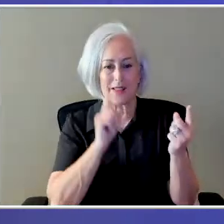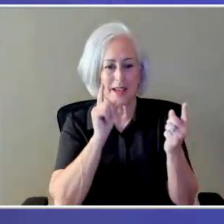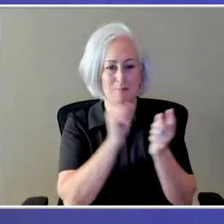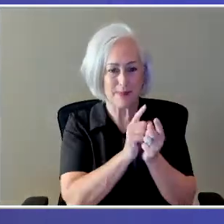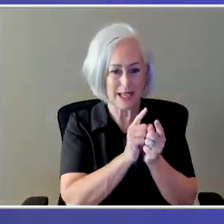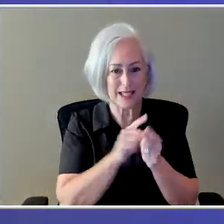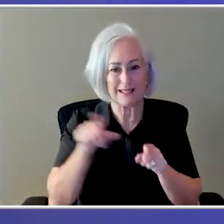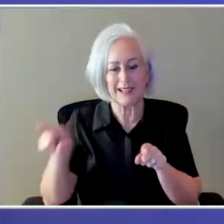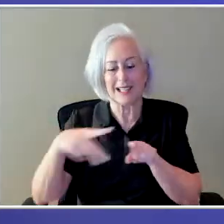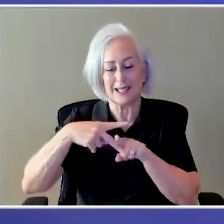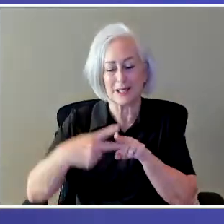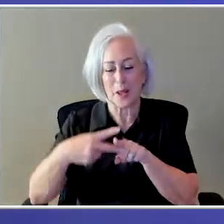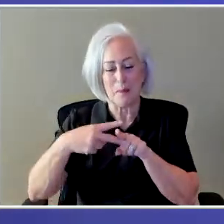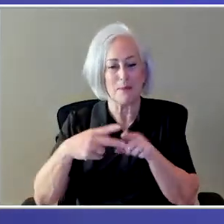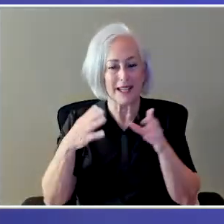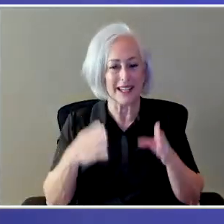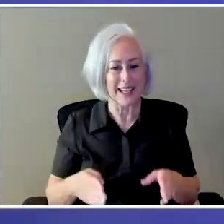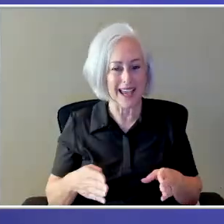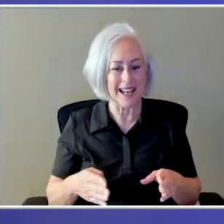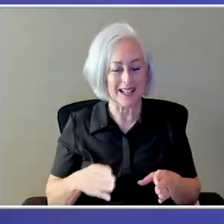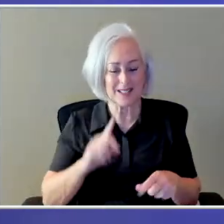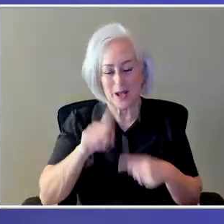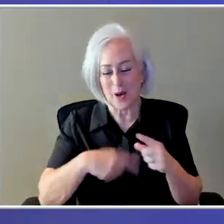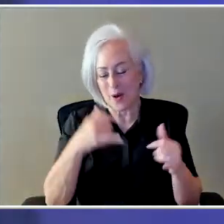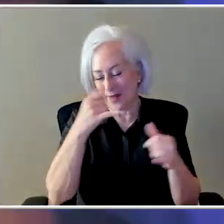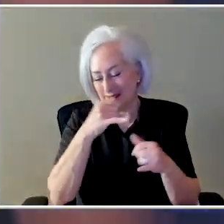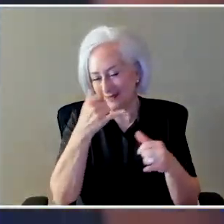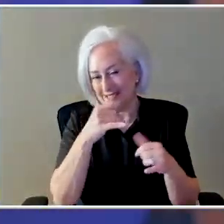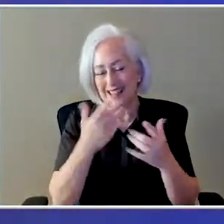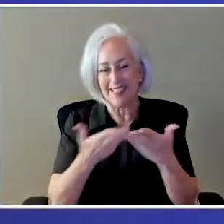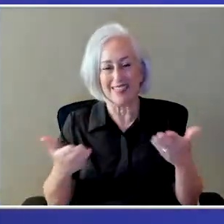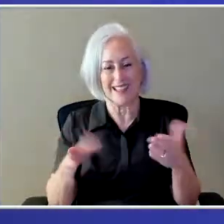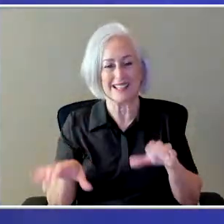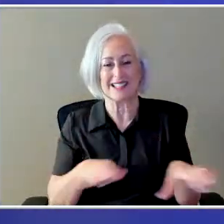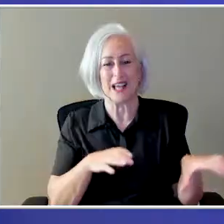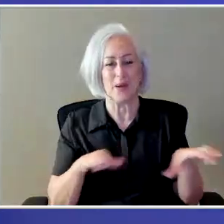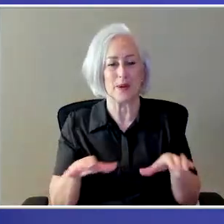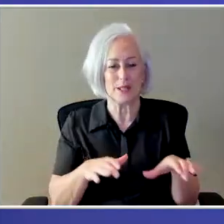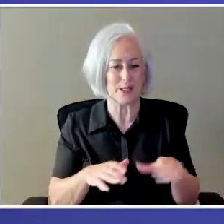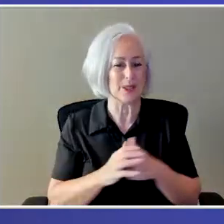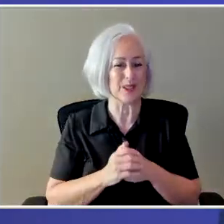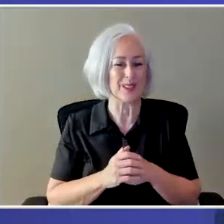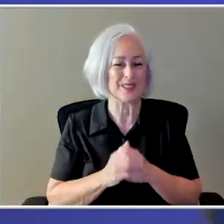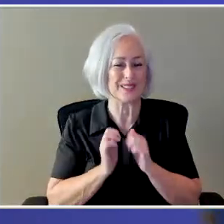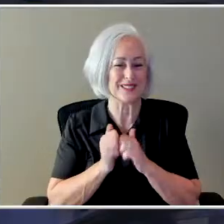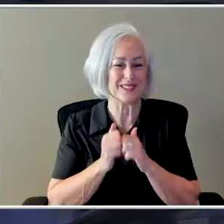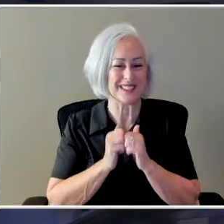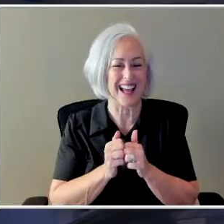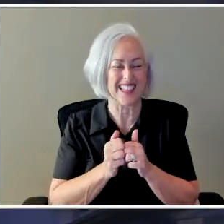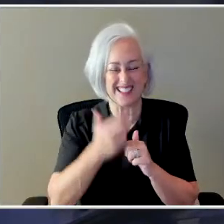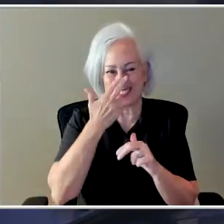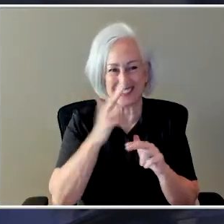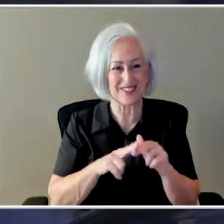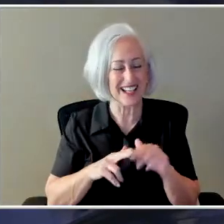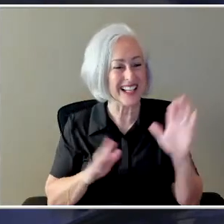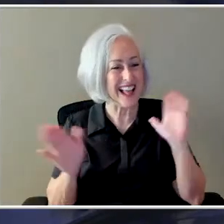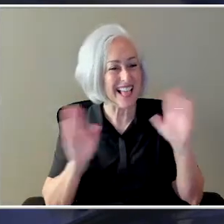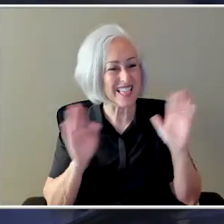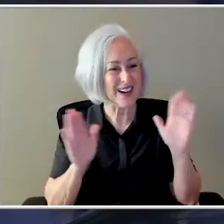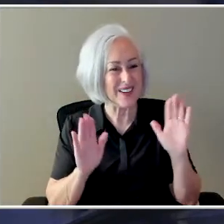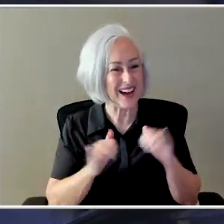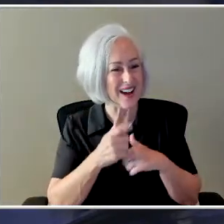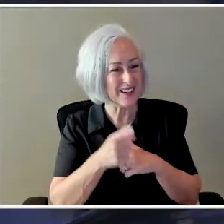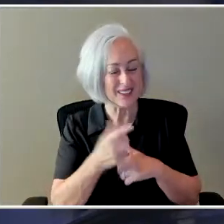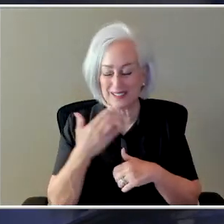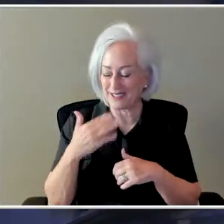and just all the shenanigans he and his sister would play and how amazing of a father that he is. So. Hello. Hi. How are you? I'm good.